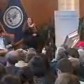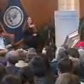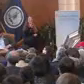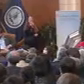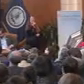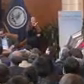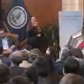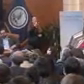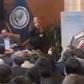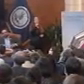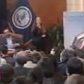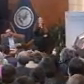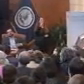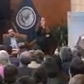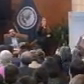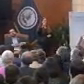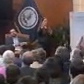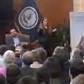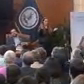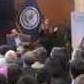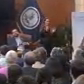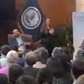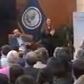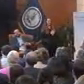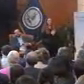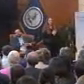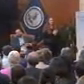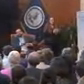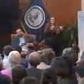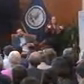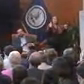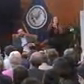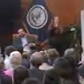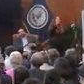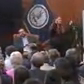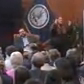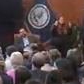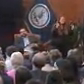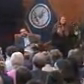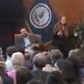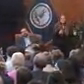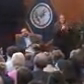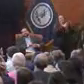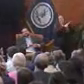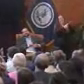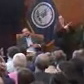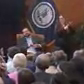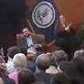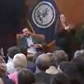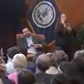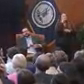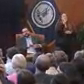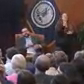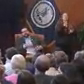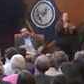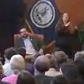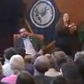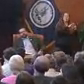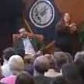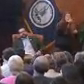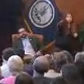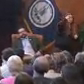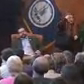The Batten School has held dozens of discussions with elected officials and policymakers, none of them subject to disruption